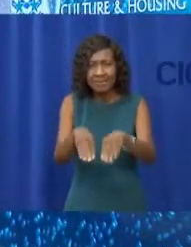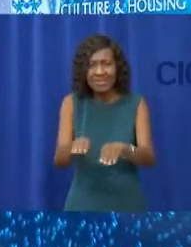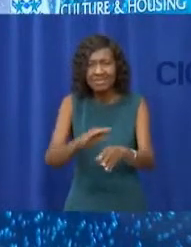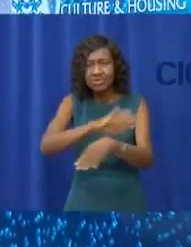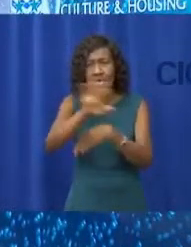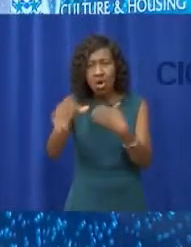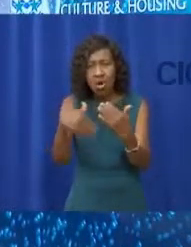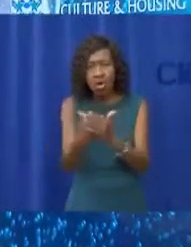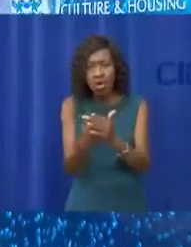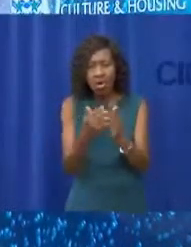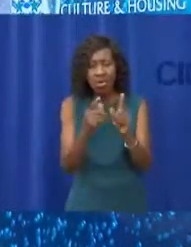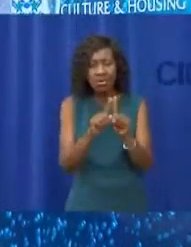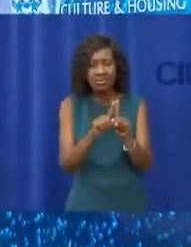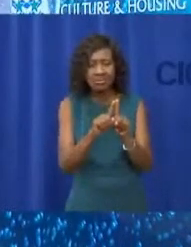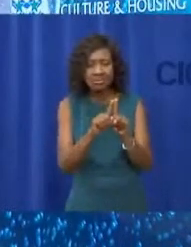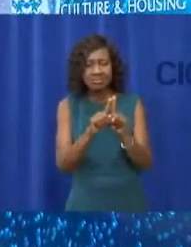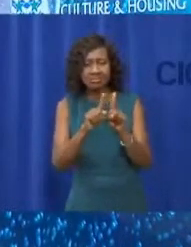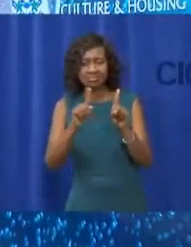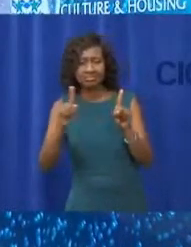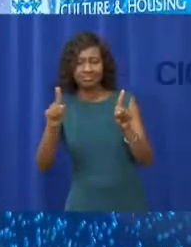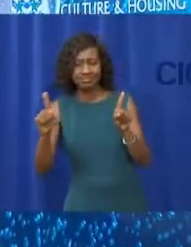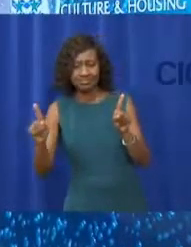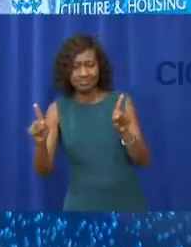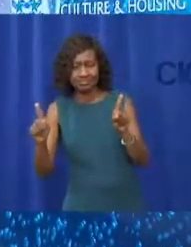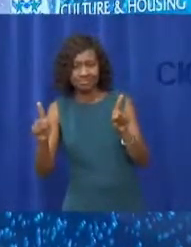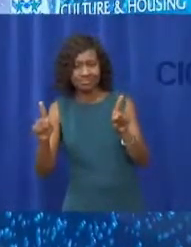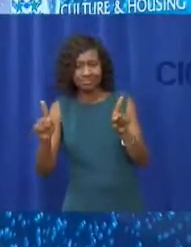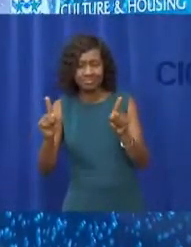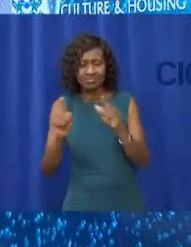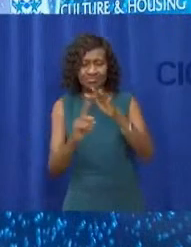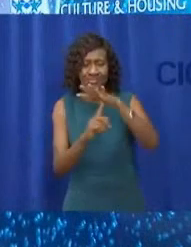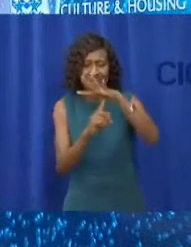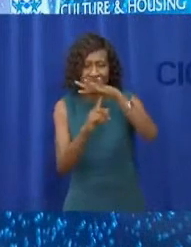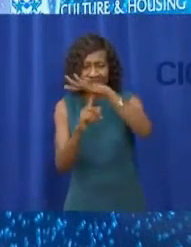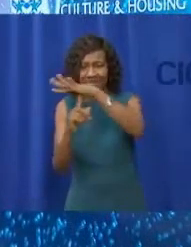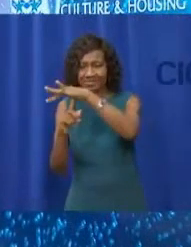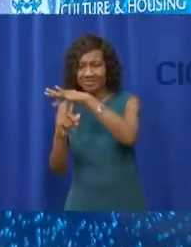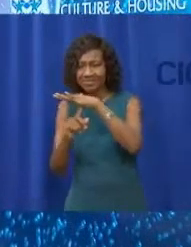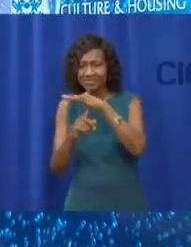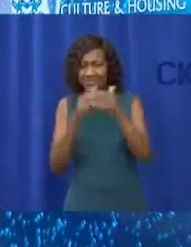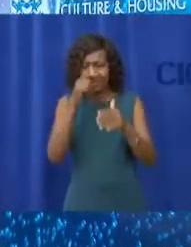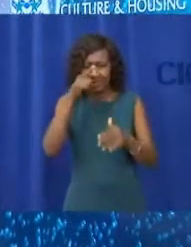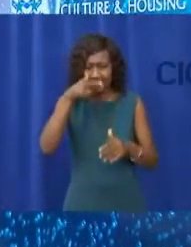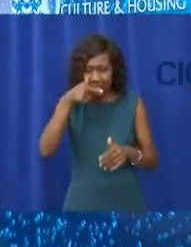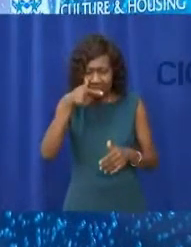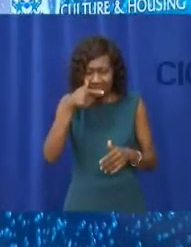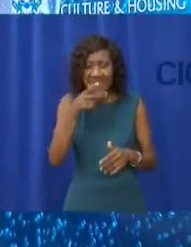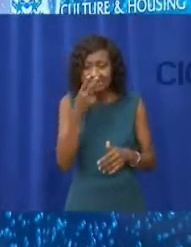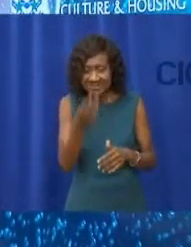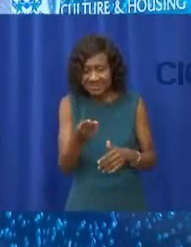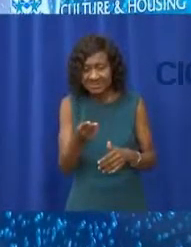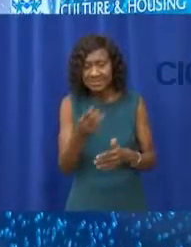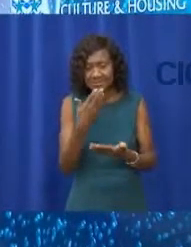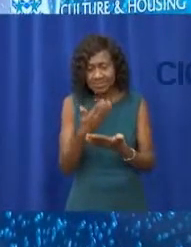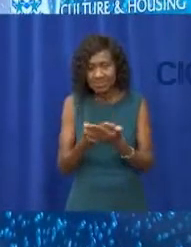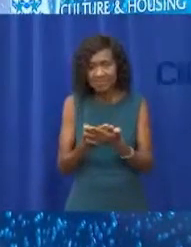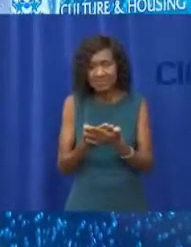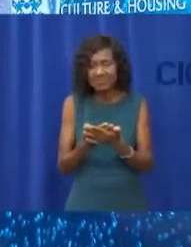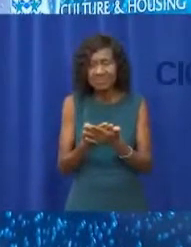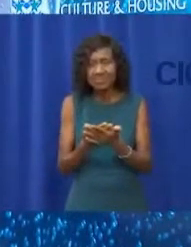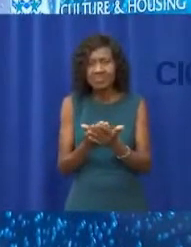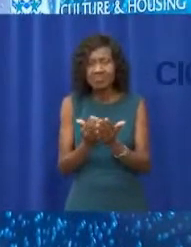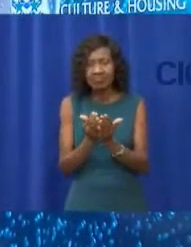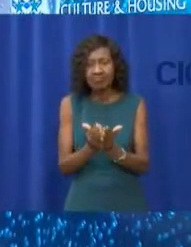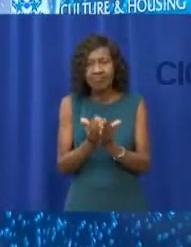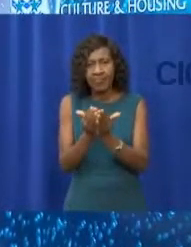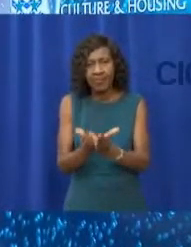is the message from our helicopter unit who are providing overhead surveillance. Our helicopter and marine units are deployed on extended